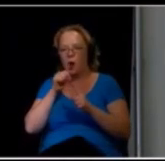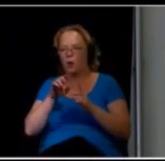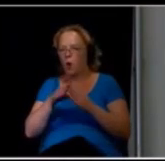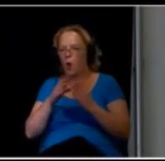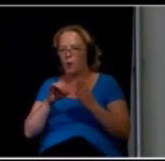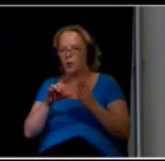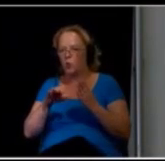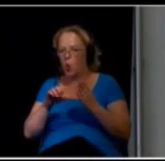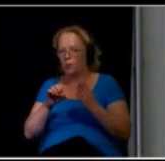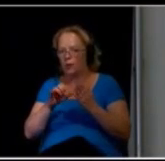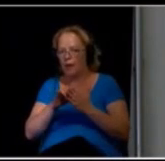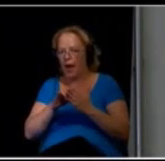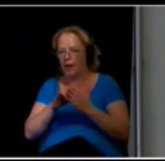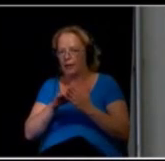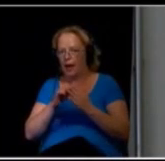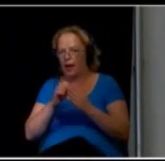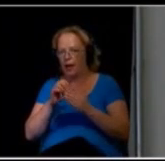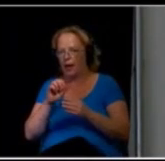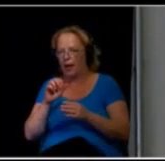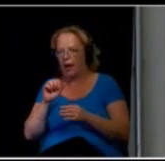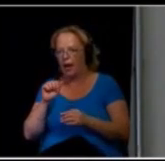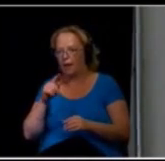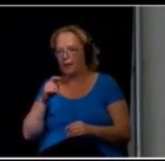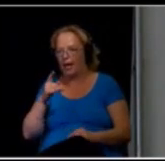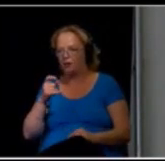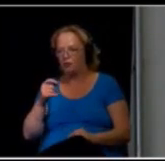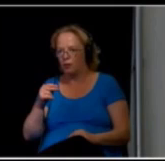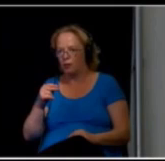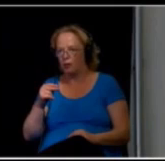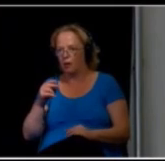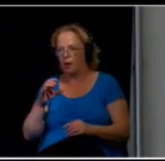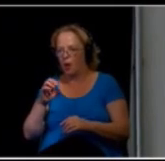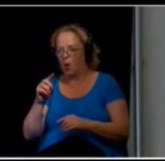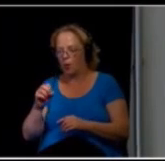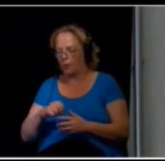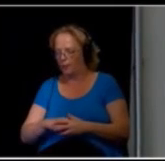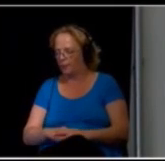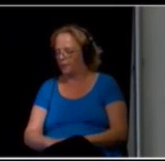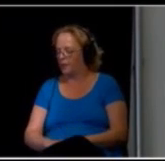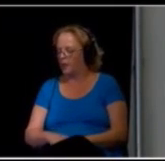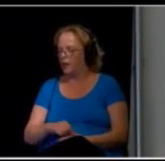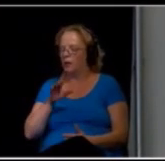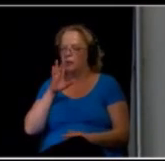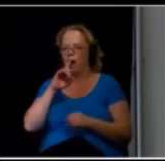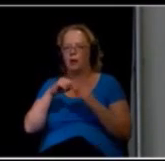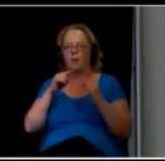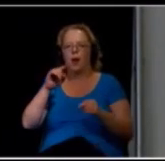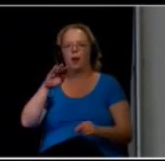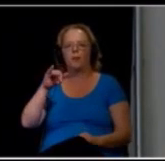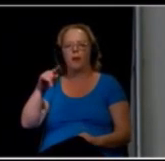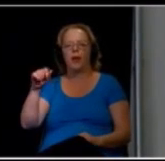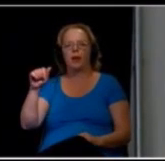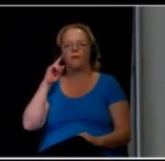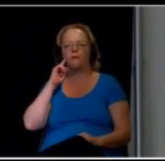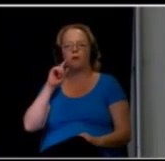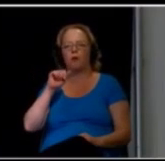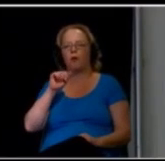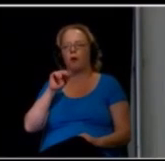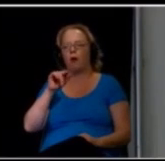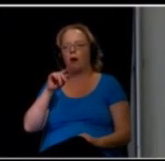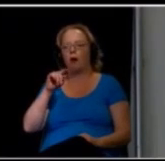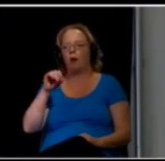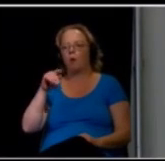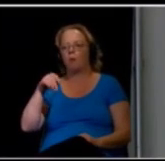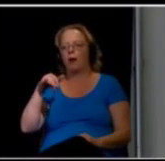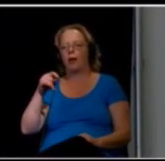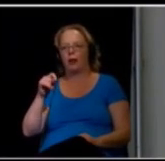application code. So. Okay. Also, you mentioned something about a beta for the autopilot. How does someone get in to